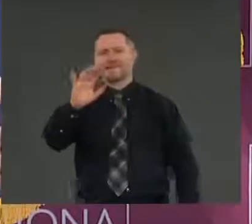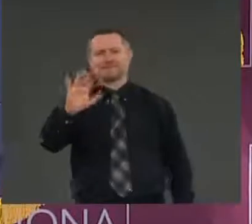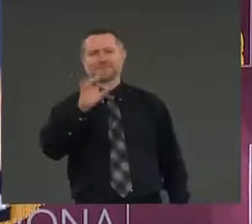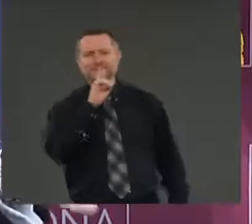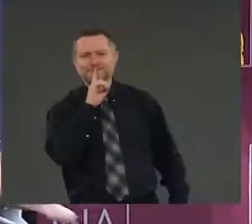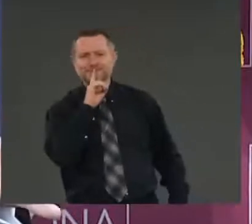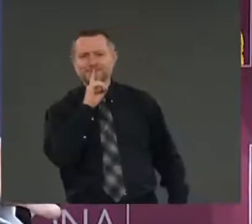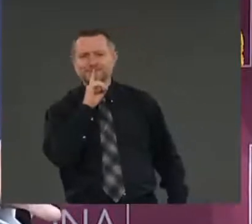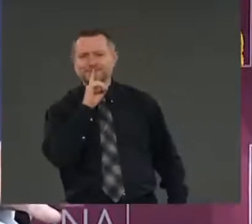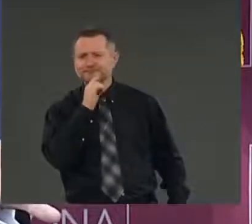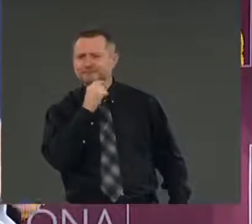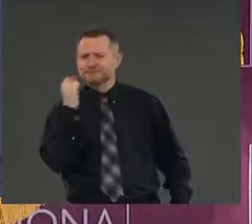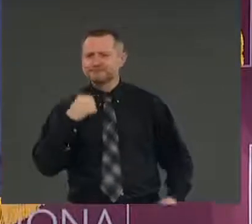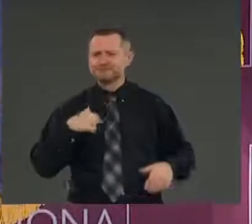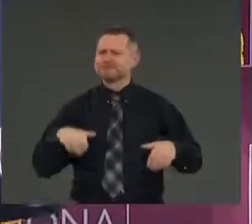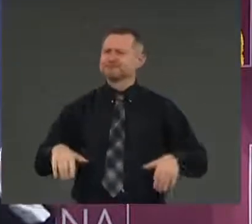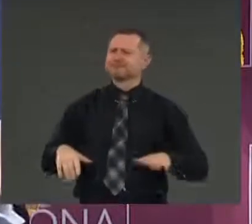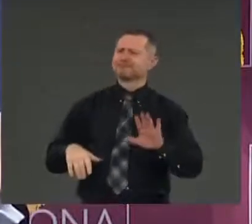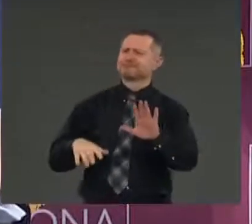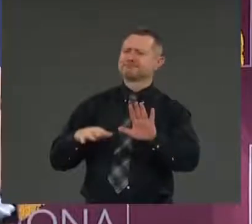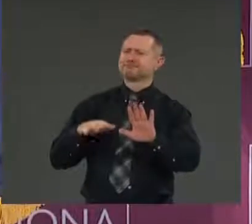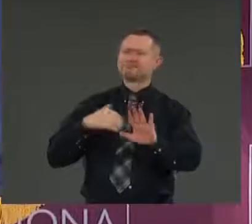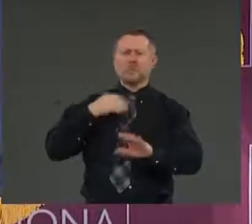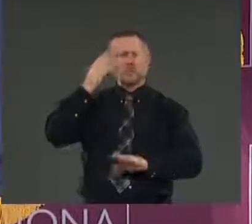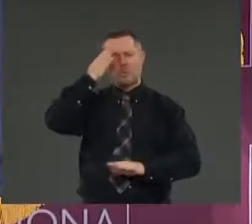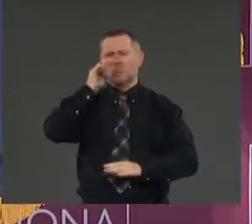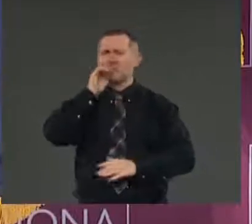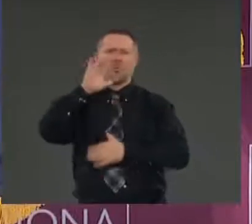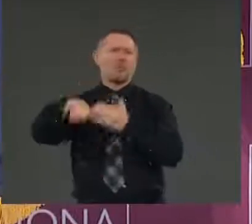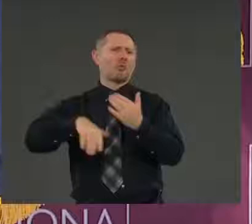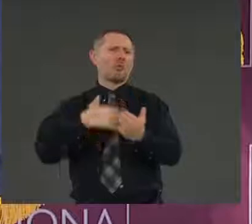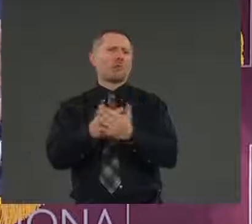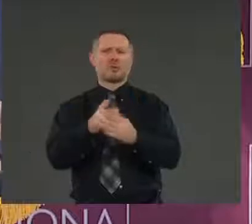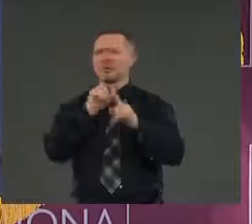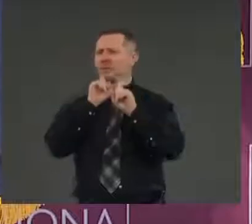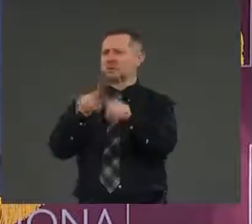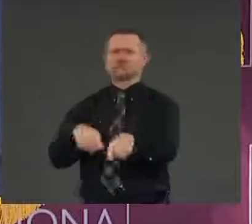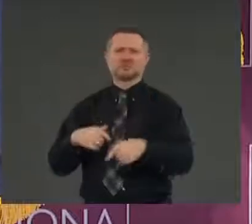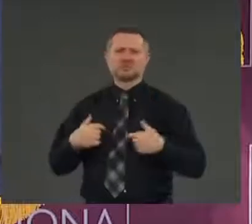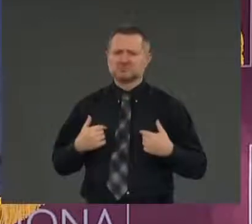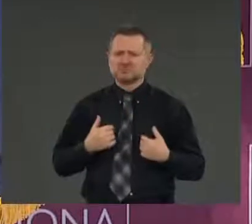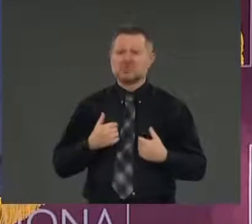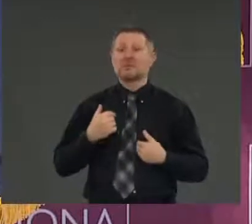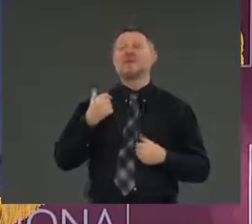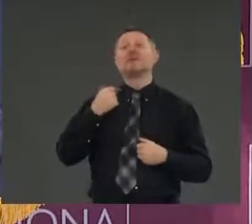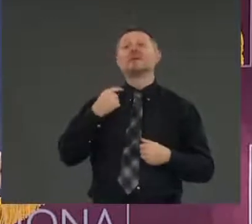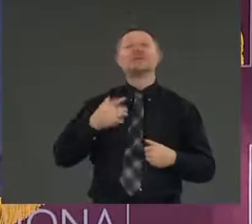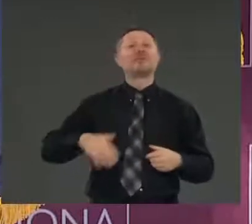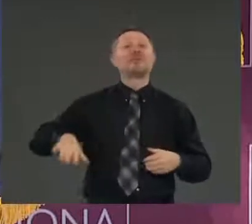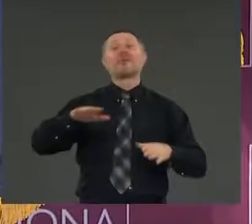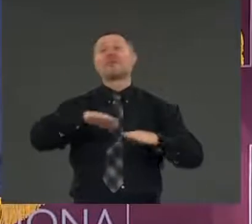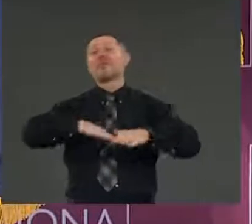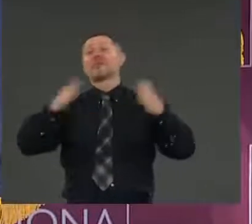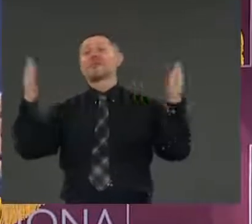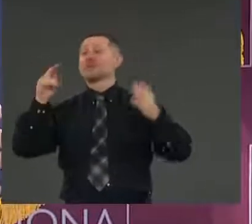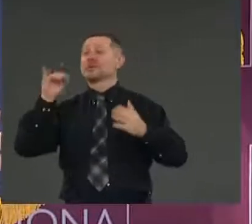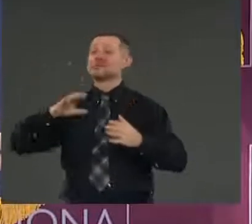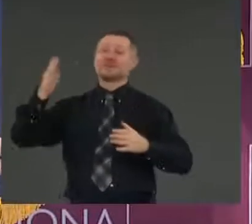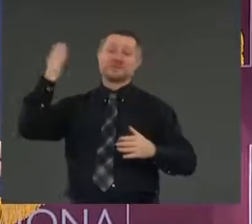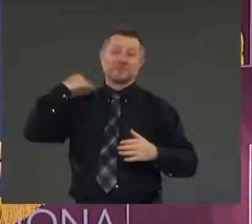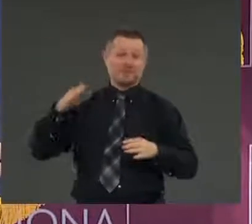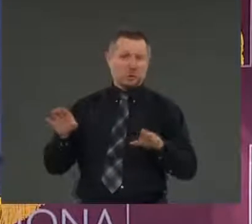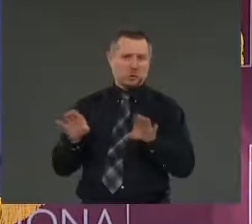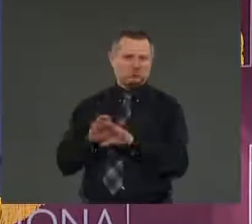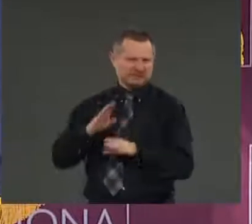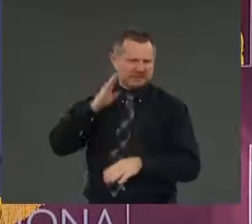answers. Nobody can give you the answers. They don't even know the questions. Nobody reopened New York City. In history, nobody reopened